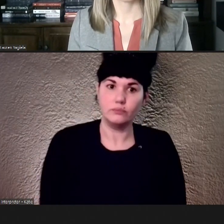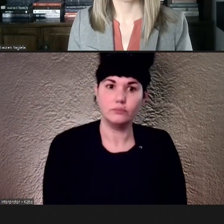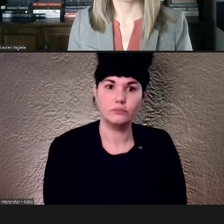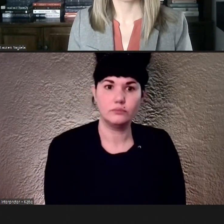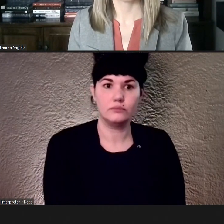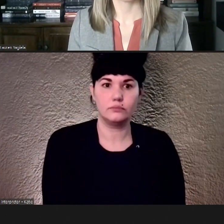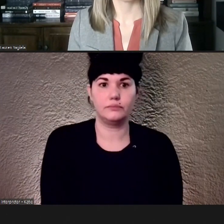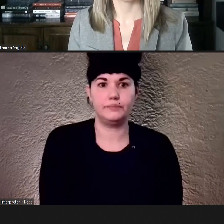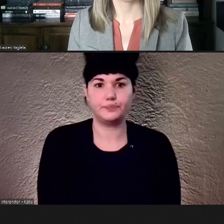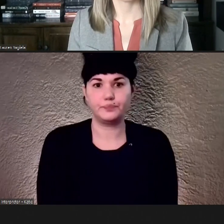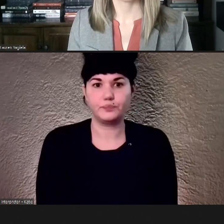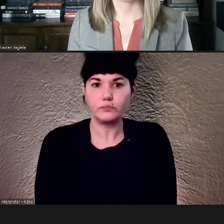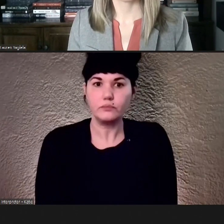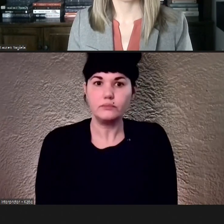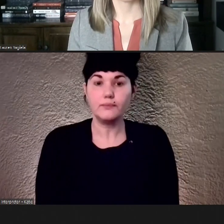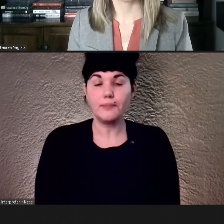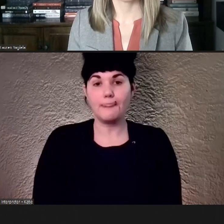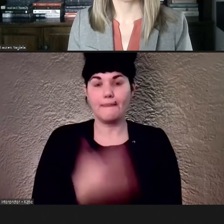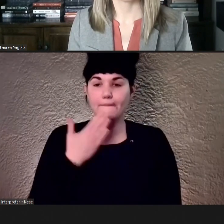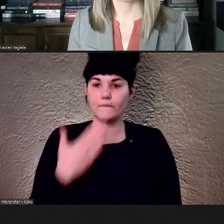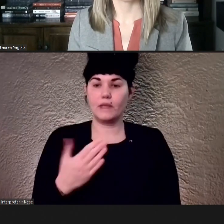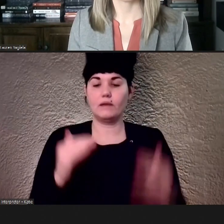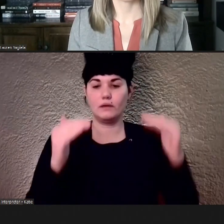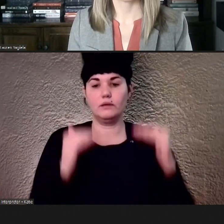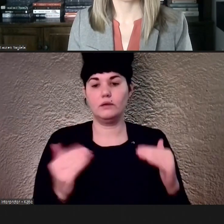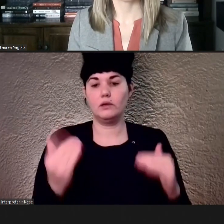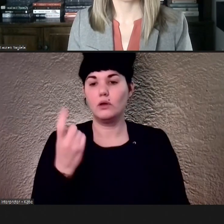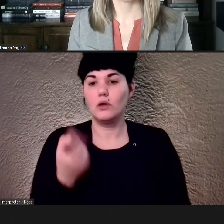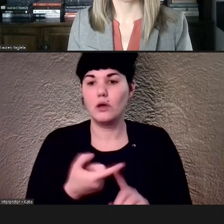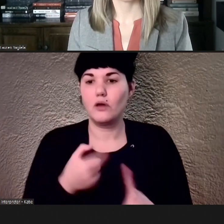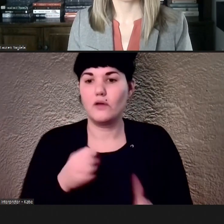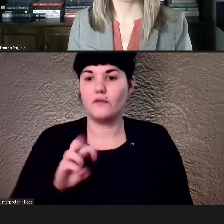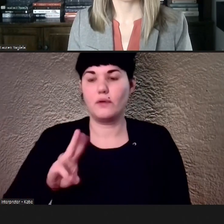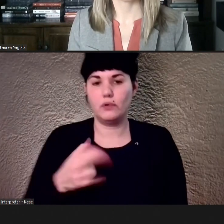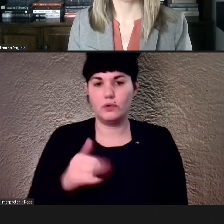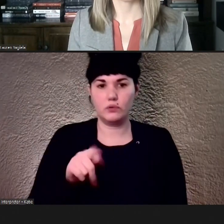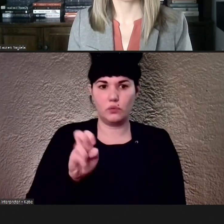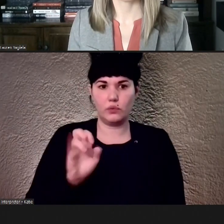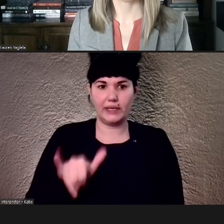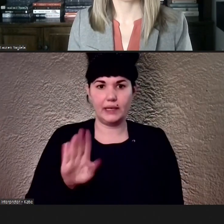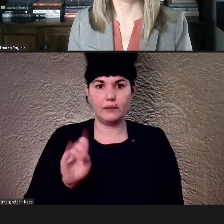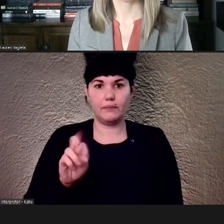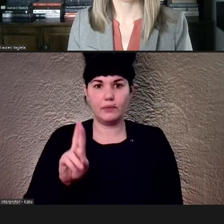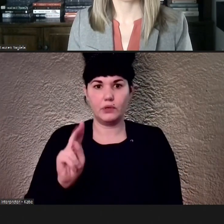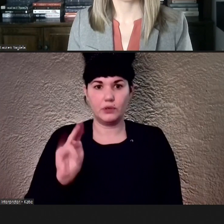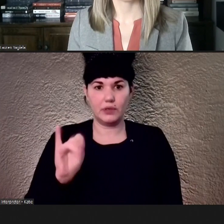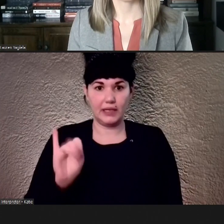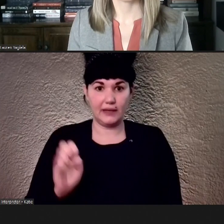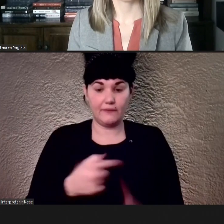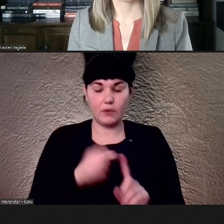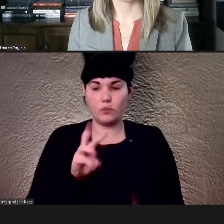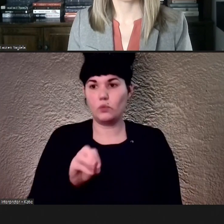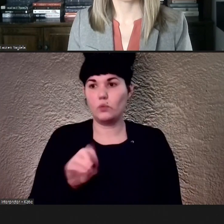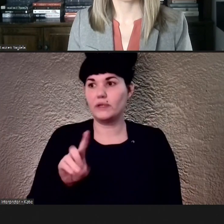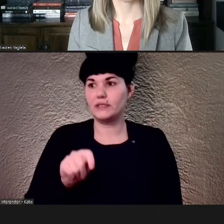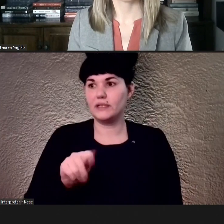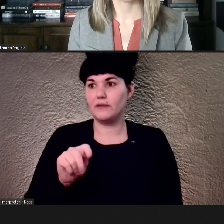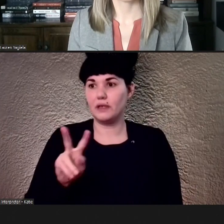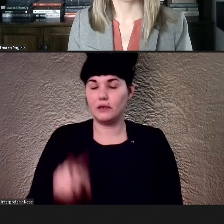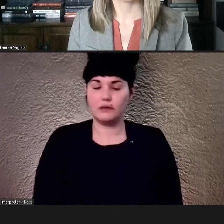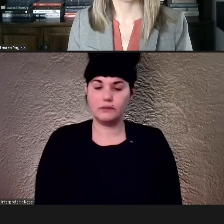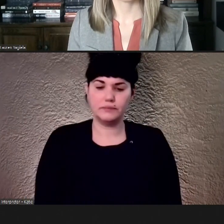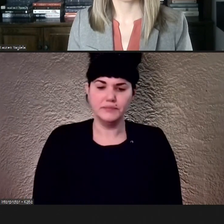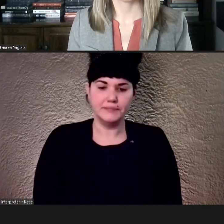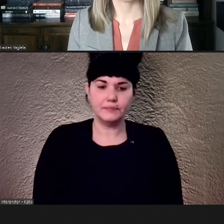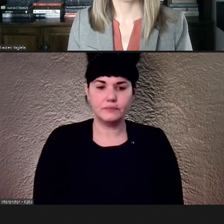Thank you. Our next question is from Whitney Burney from Wood TV. Are there concerns about the accuracy of